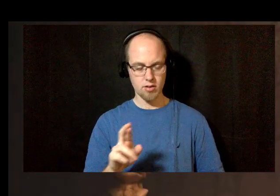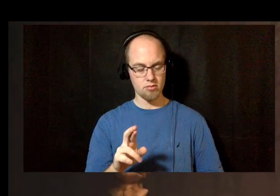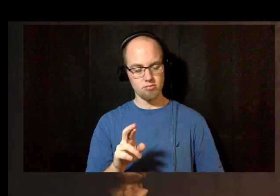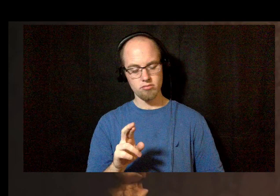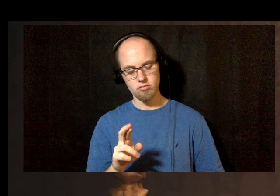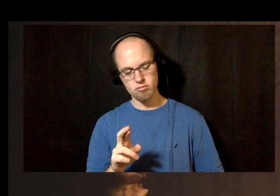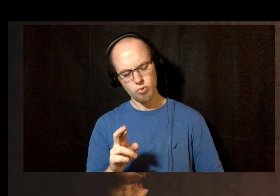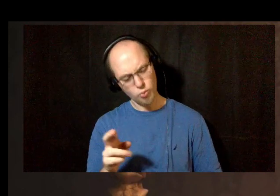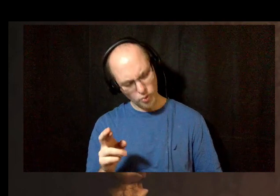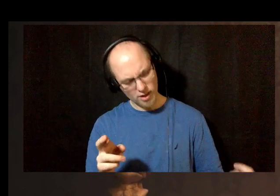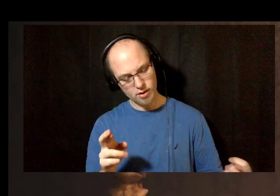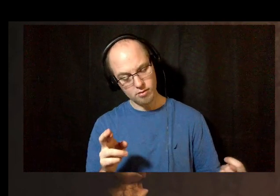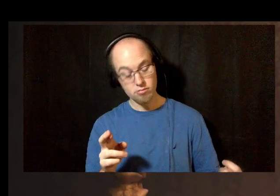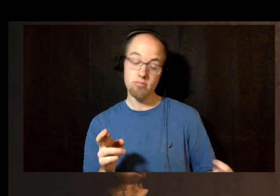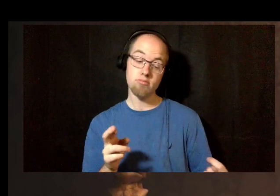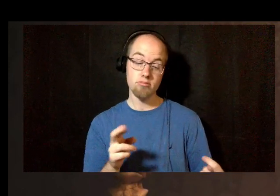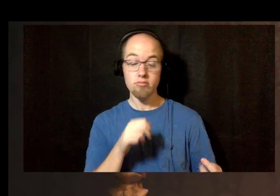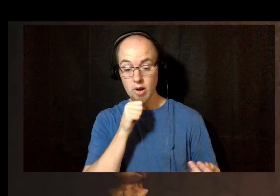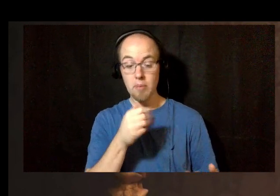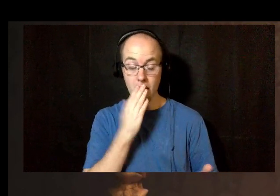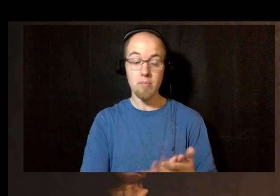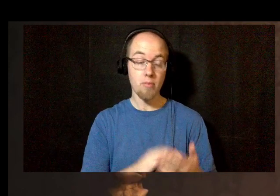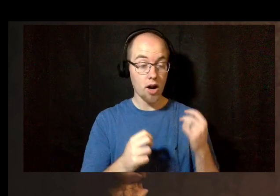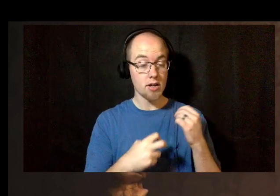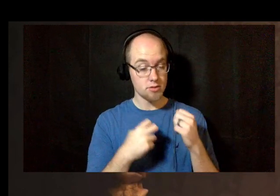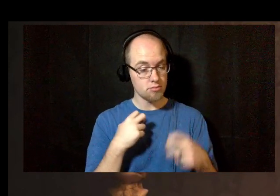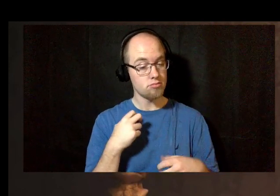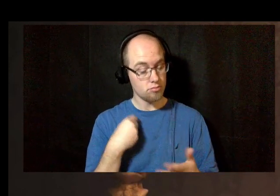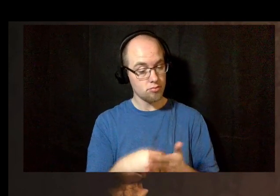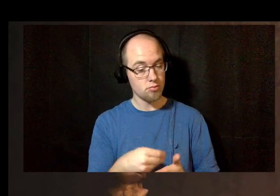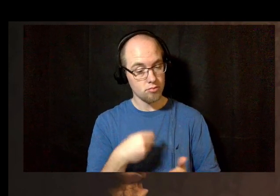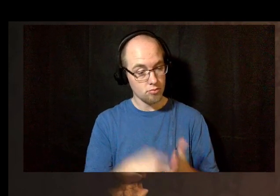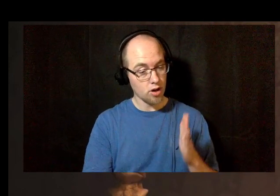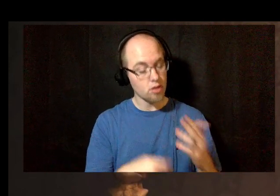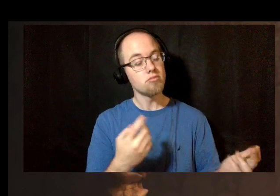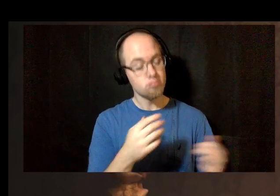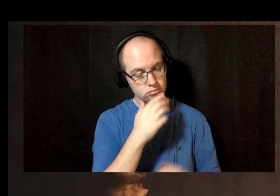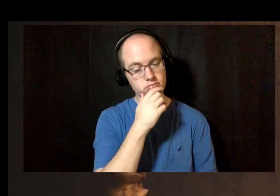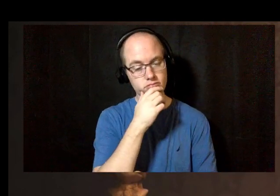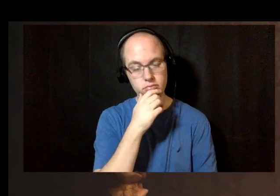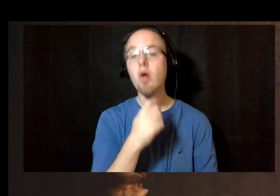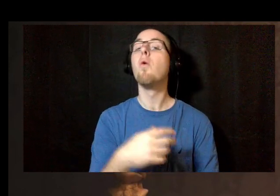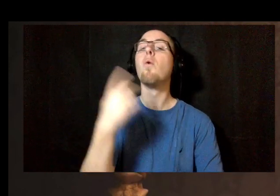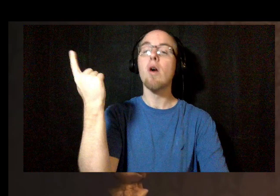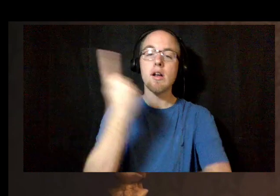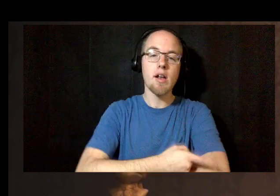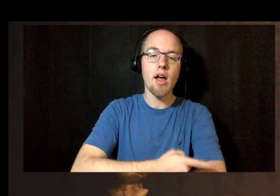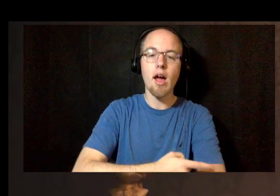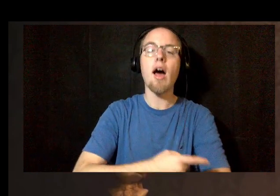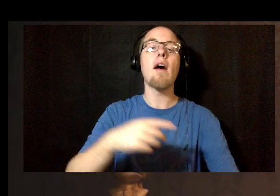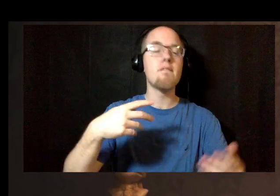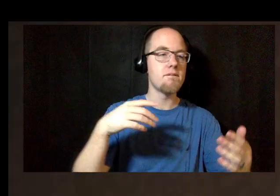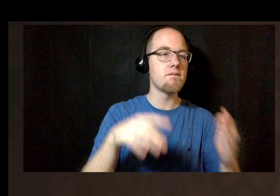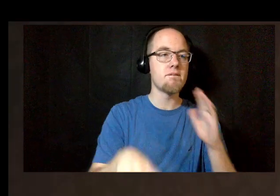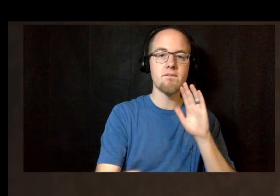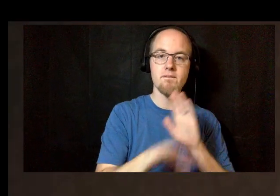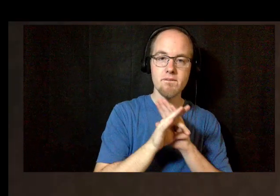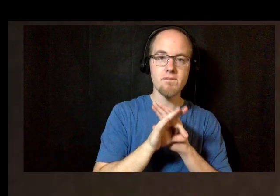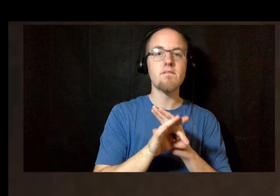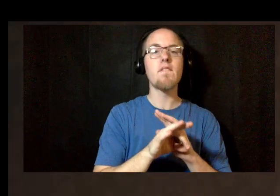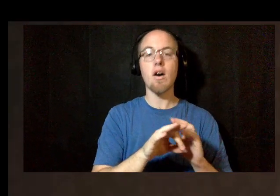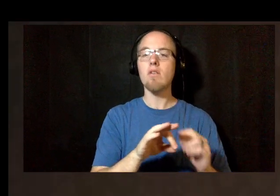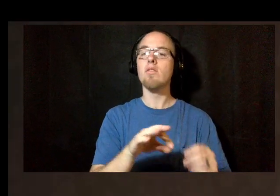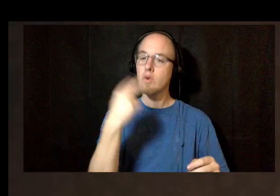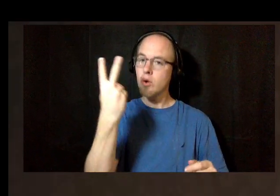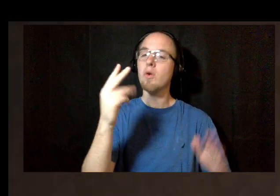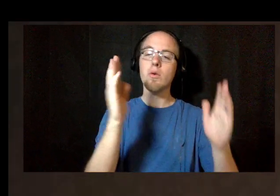It's actually a pretty good price. Anyway, on this particular day, I found 2 bookshelves that worked for me in terms of cost